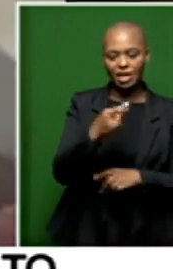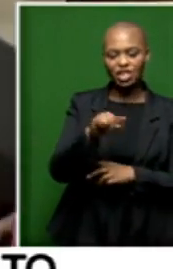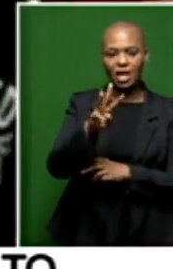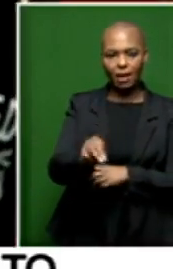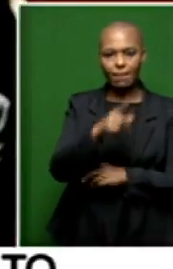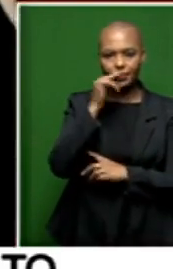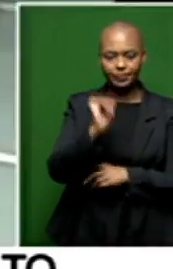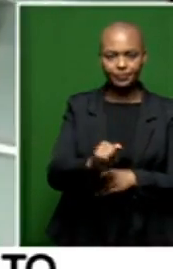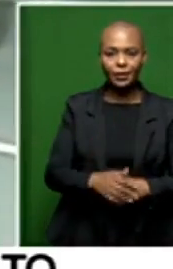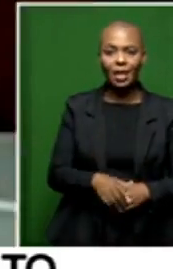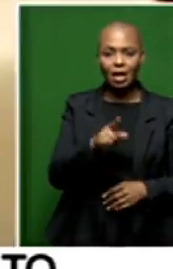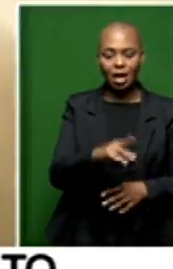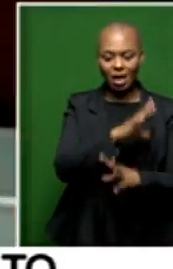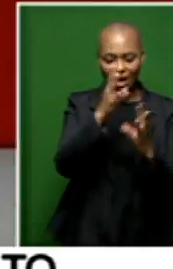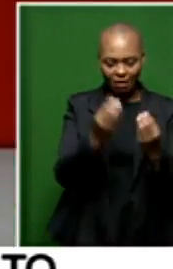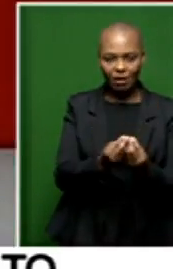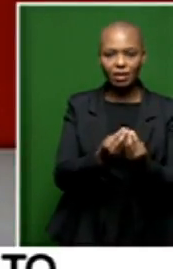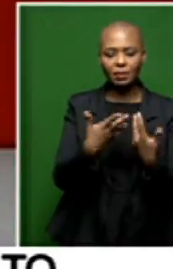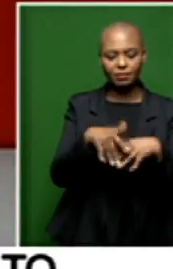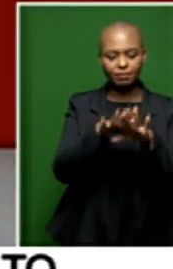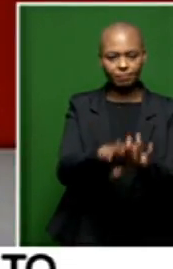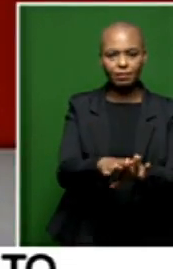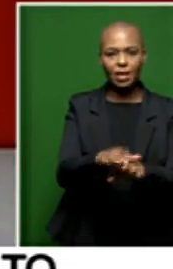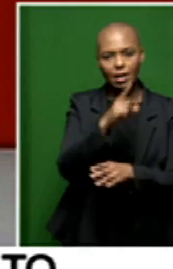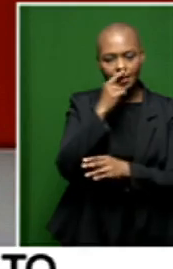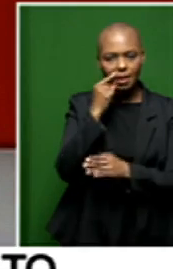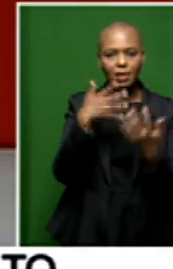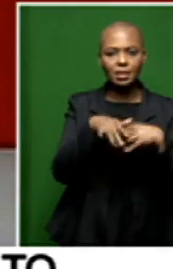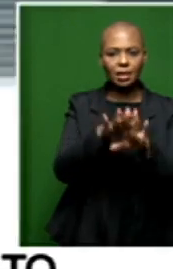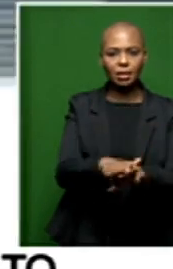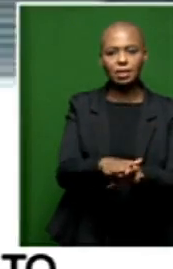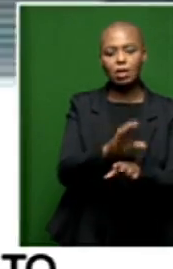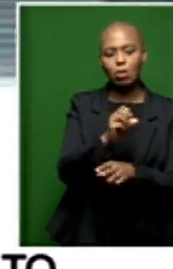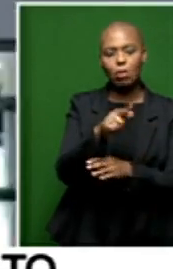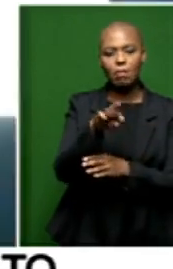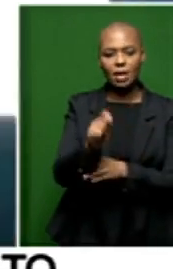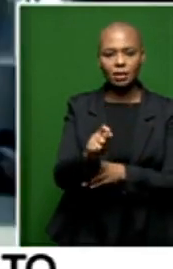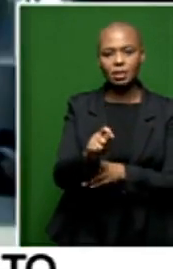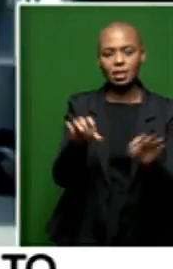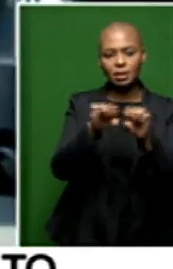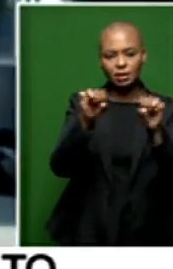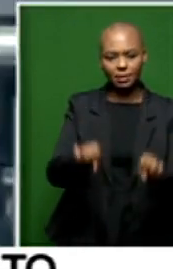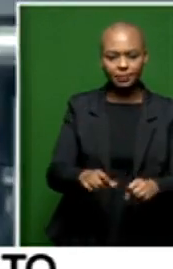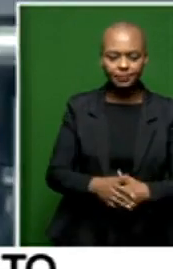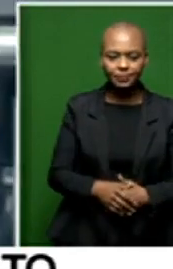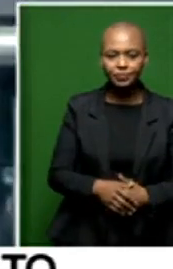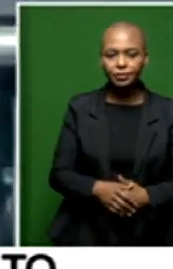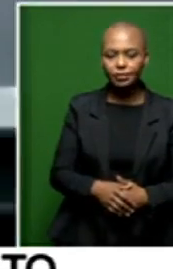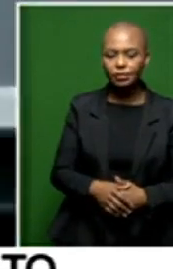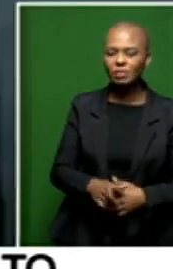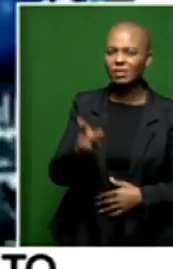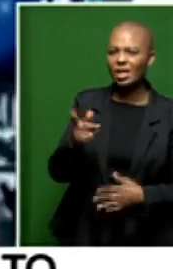wove the whole lot together to create what we call an integrated combat system. Okay, tell us more about